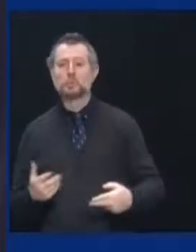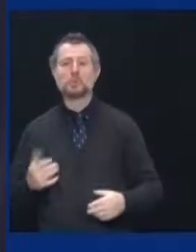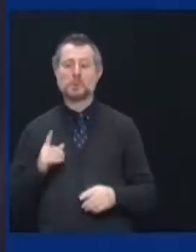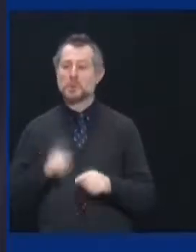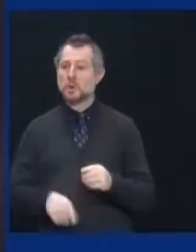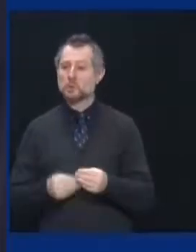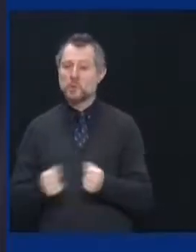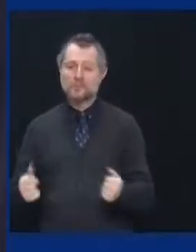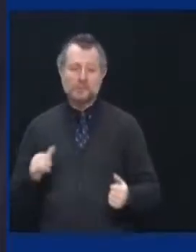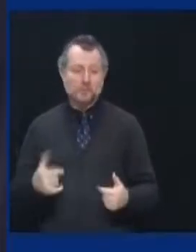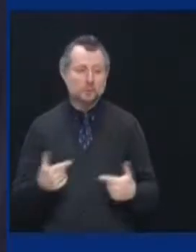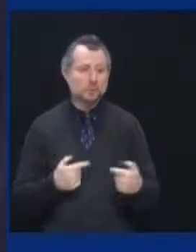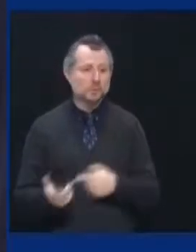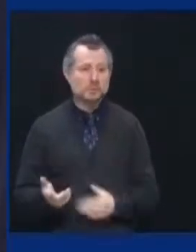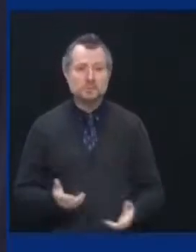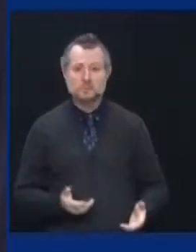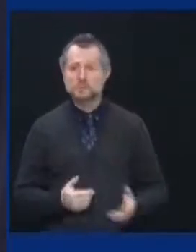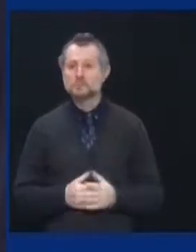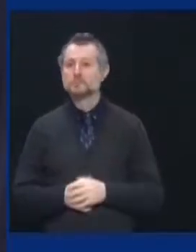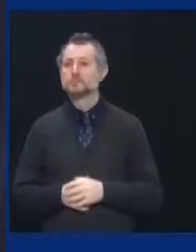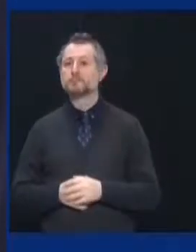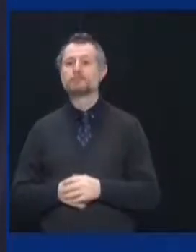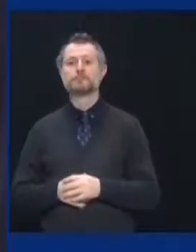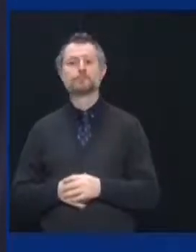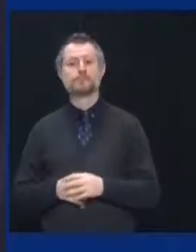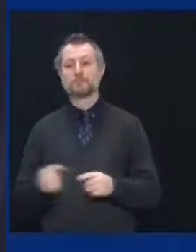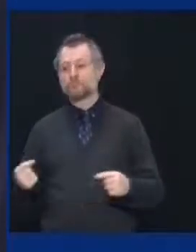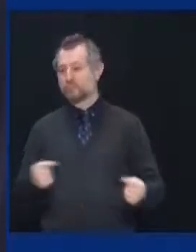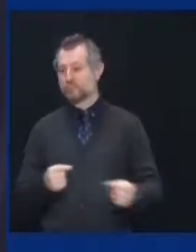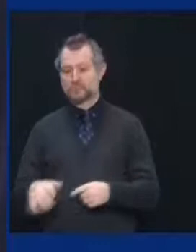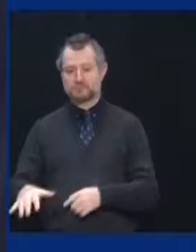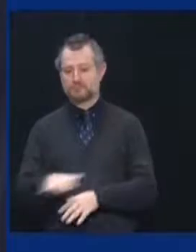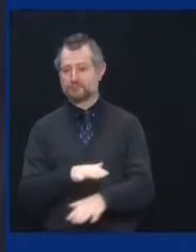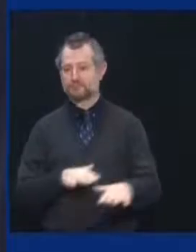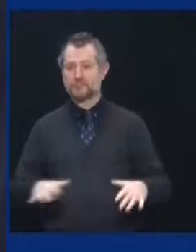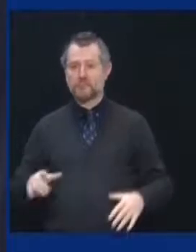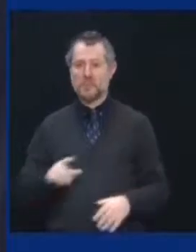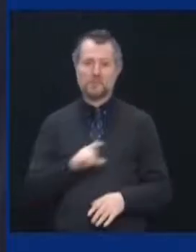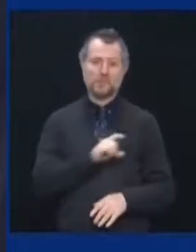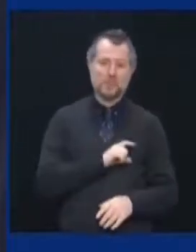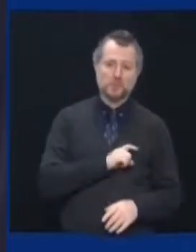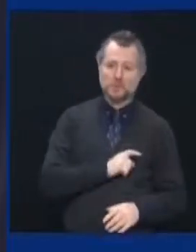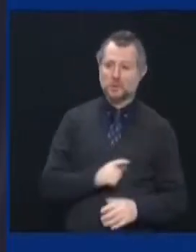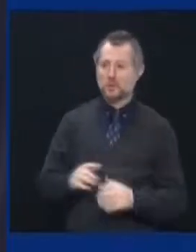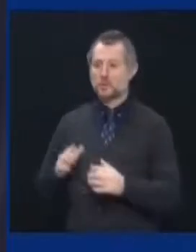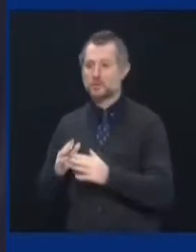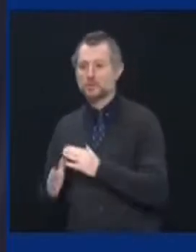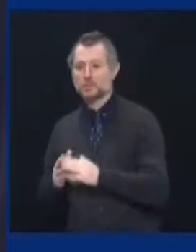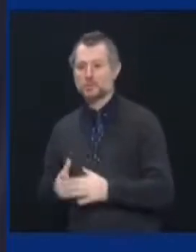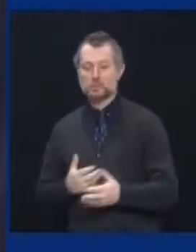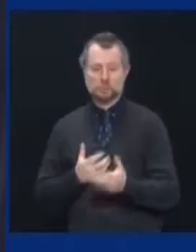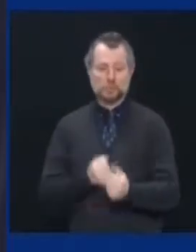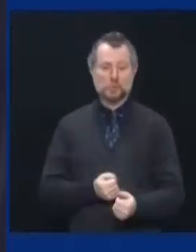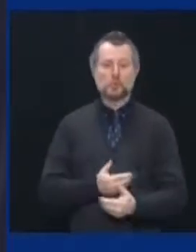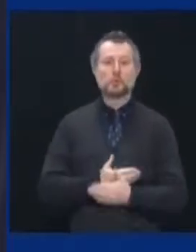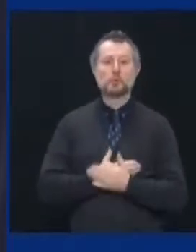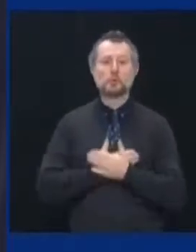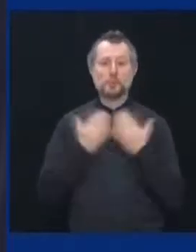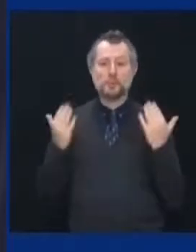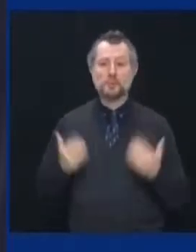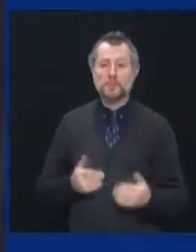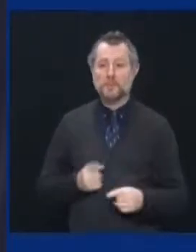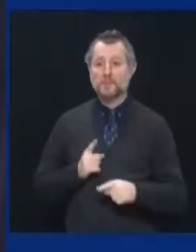these shootings, the tensions between the community and the police, the lack of trust, and the tensions for the police